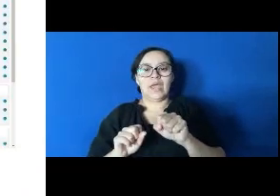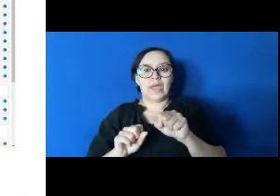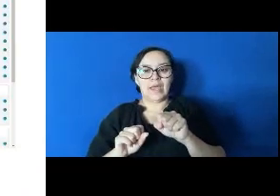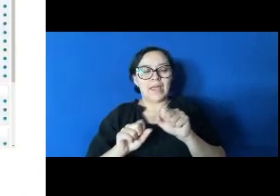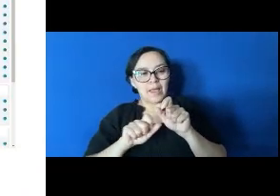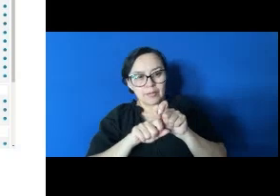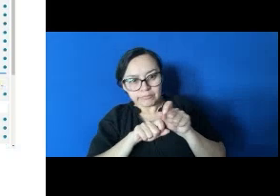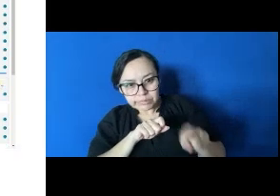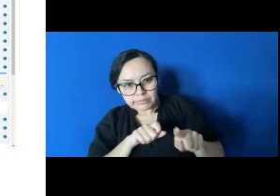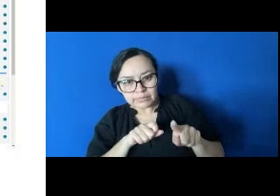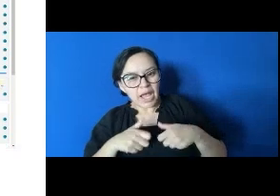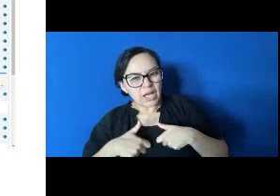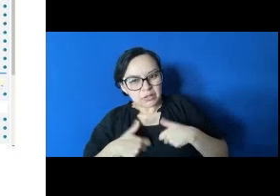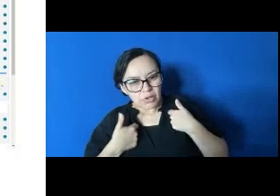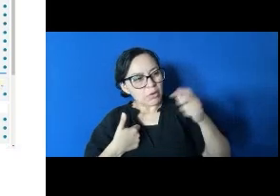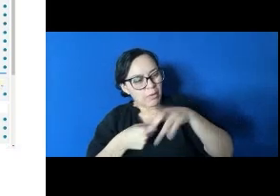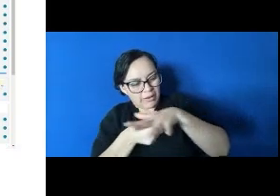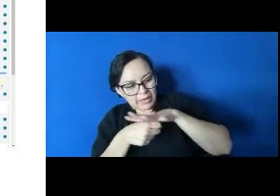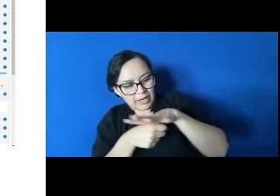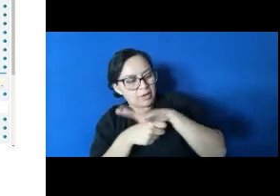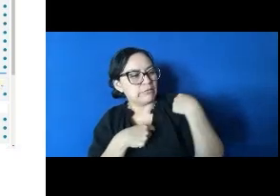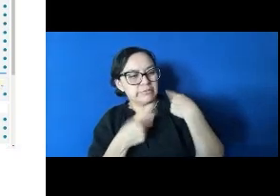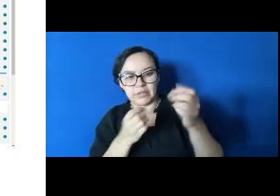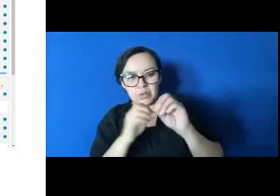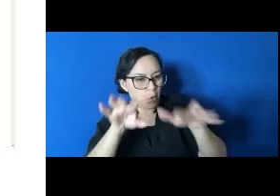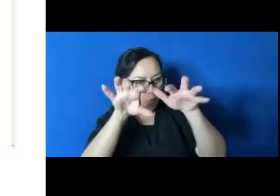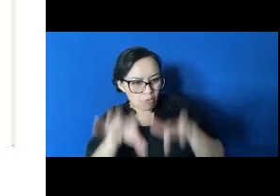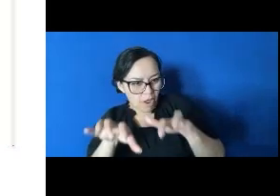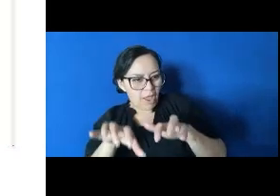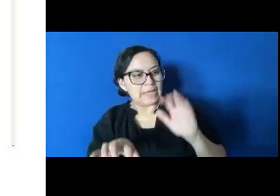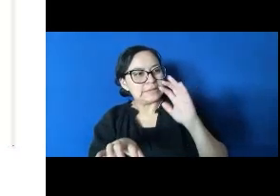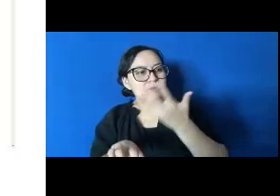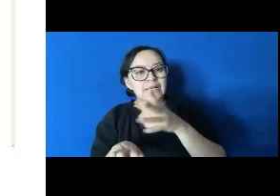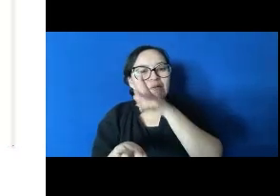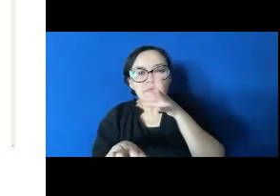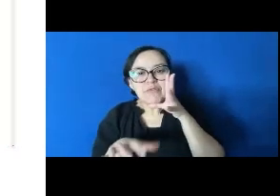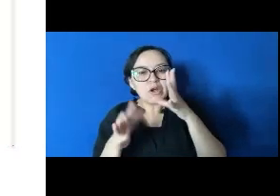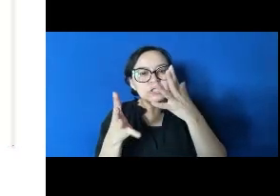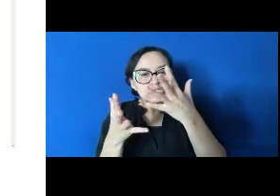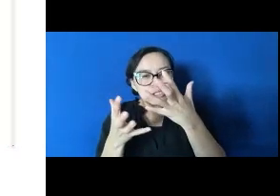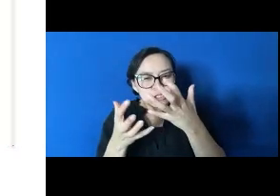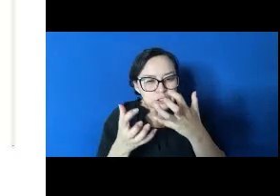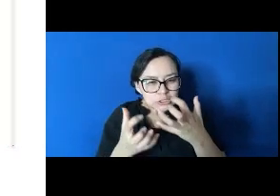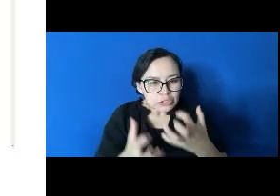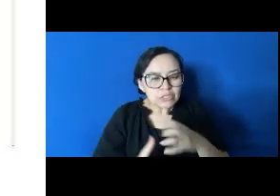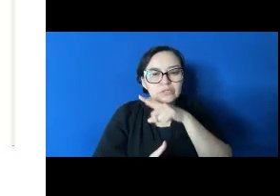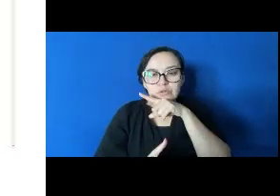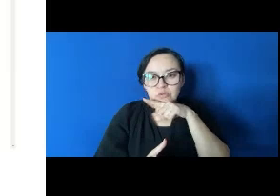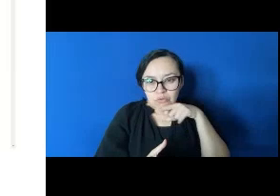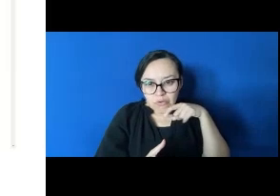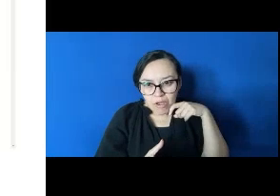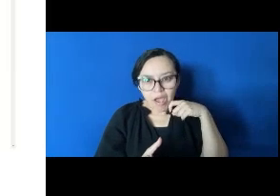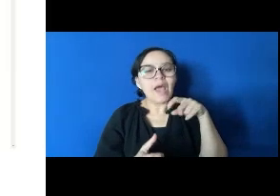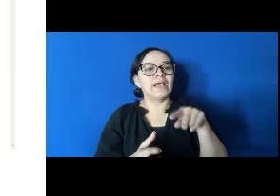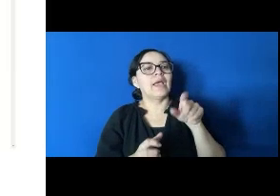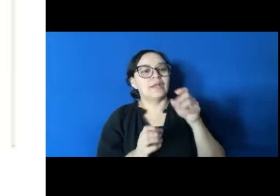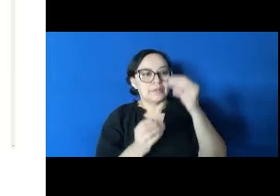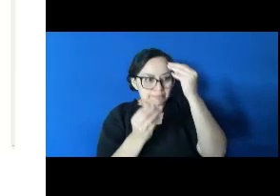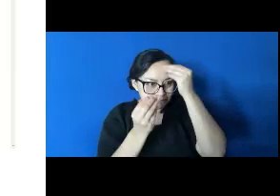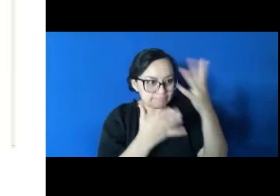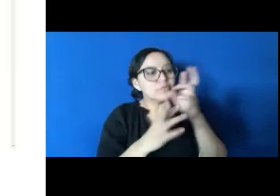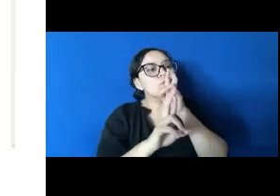menor actual, lluvia, etc. what is Así que los actually happening in invitamos a their areas, acceder more rain, a less estas rain, and so on. herramientas So we invite you para que to puedan access these utilizarlas en sus tools